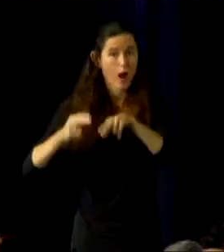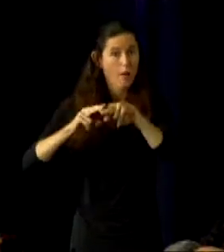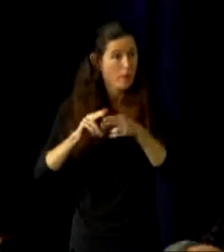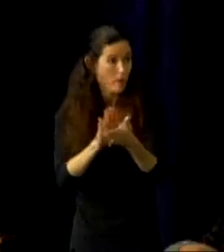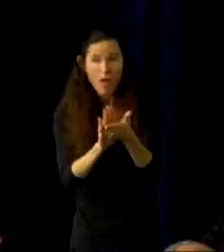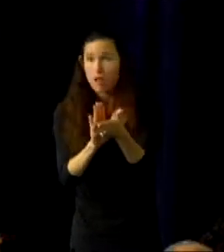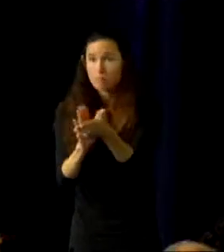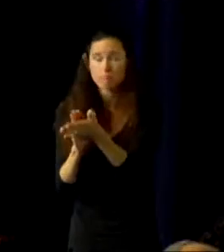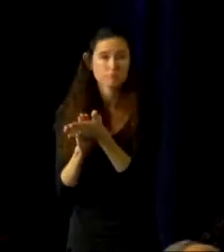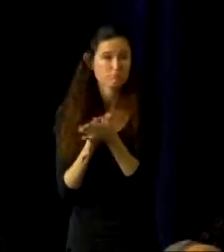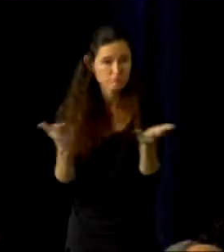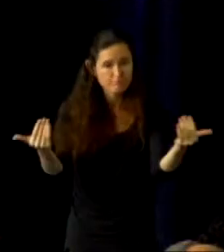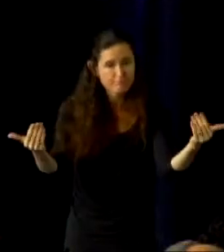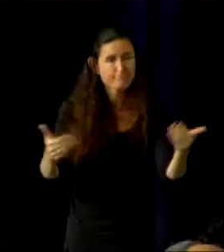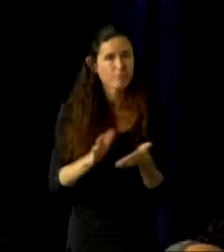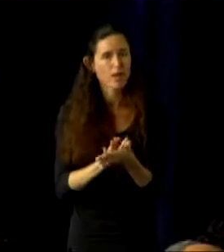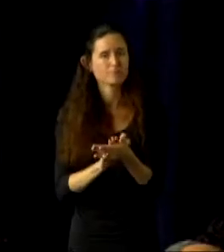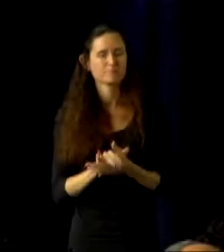applaud for that.